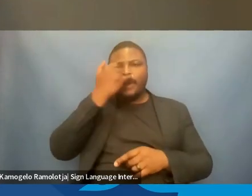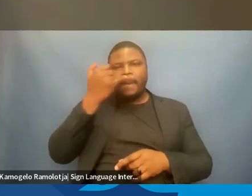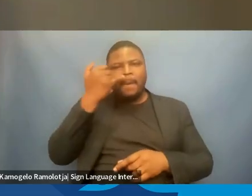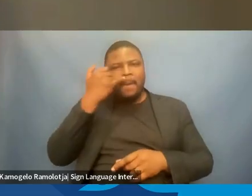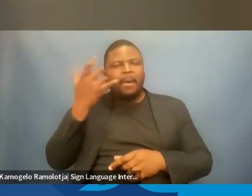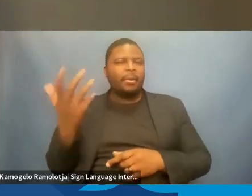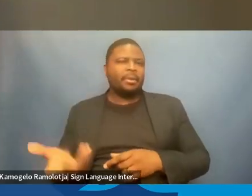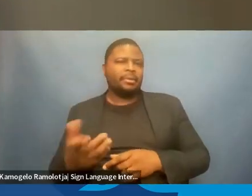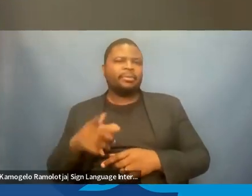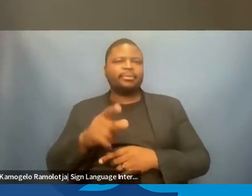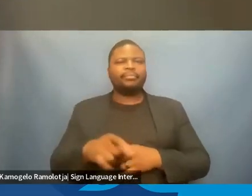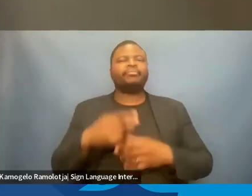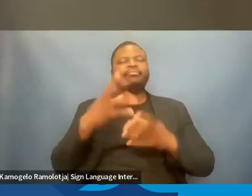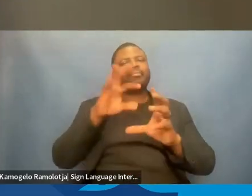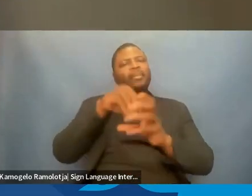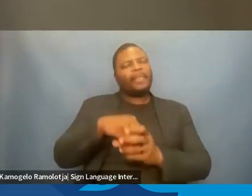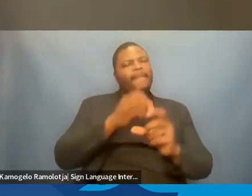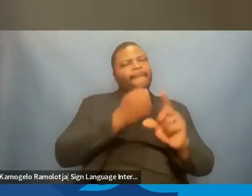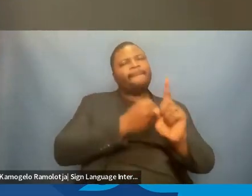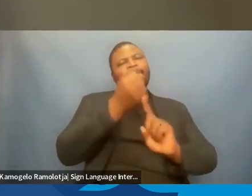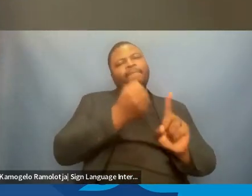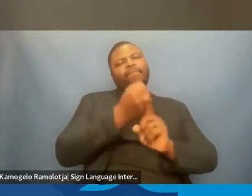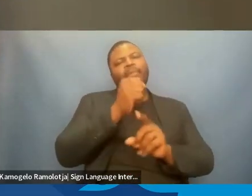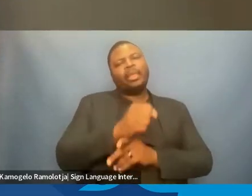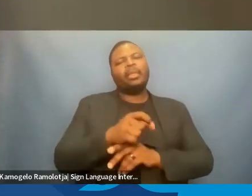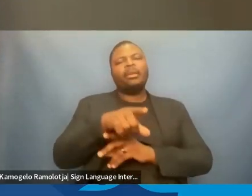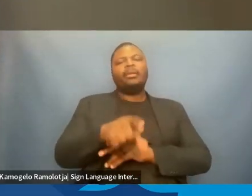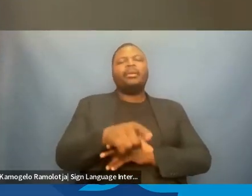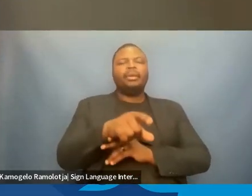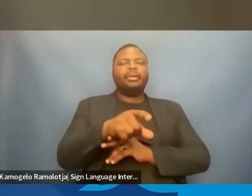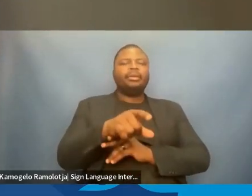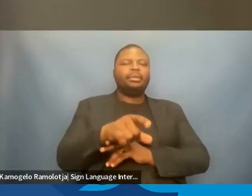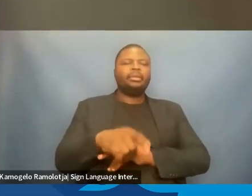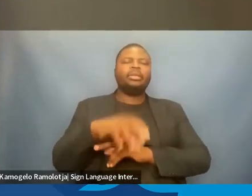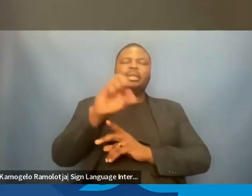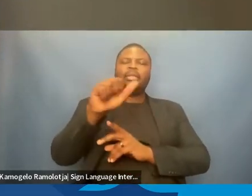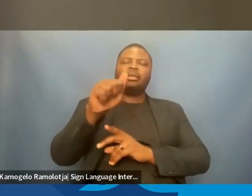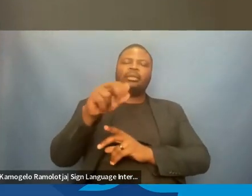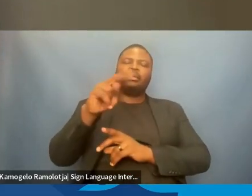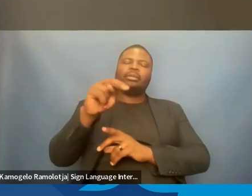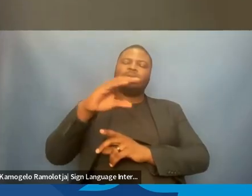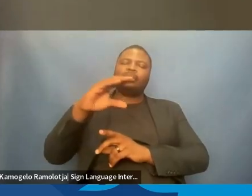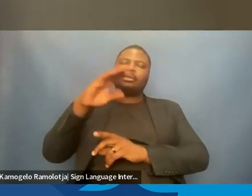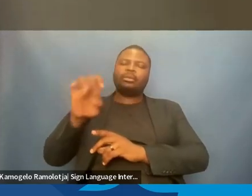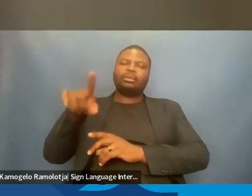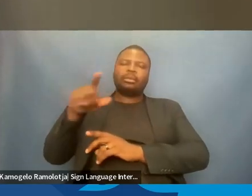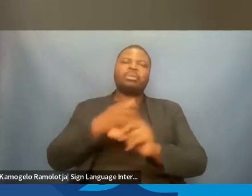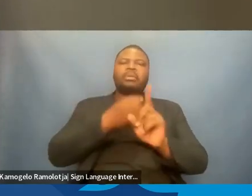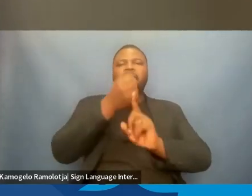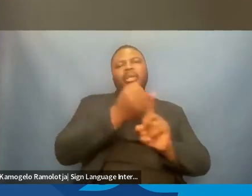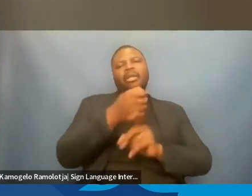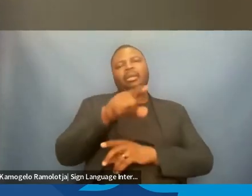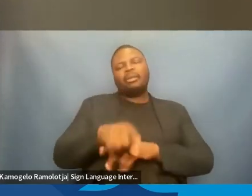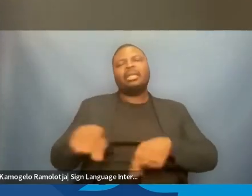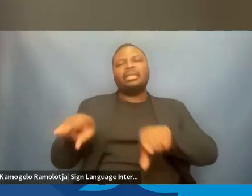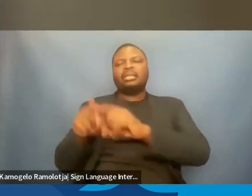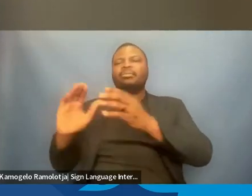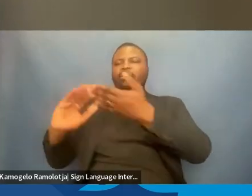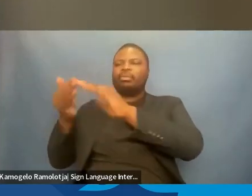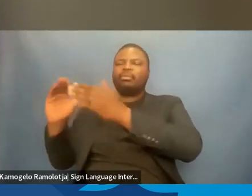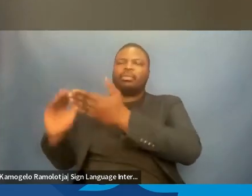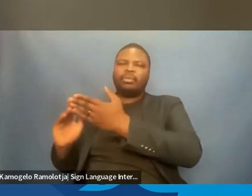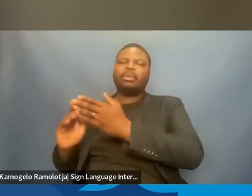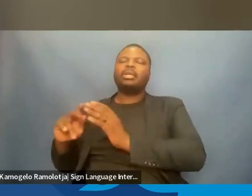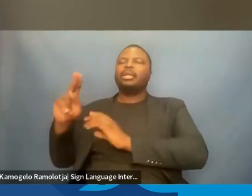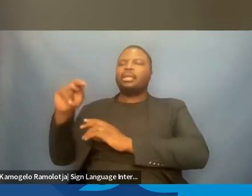Participating and advocating for the P-word sector independence within the SANAC civil society forum structure, participated